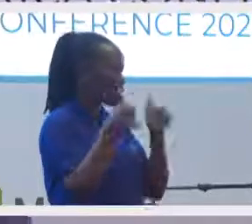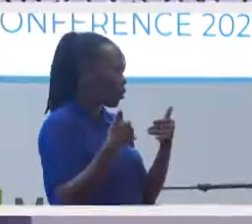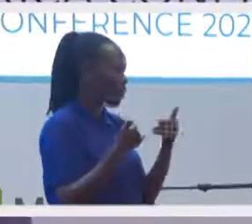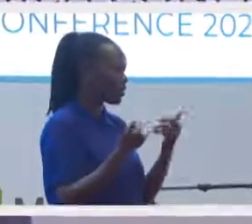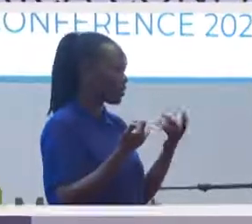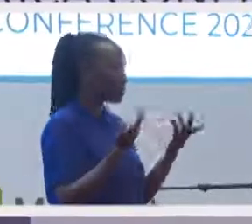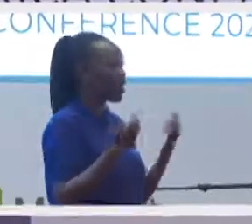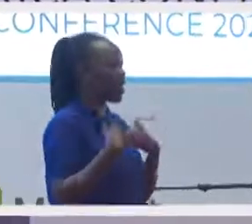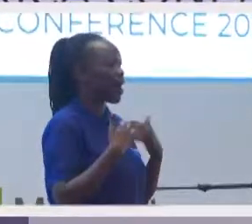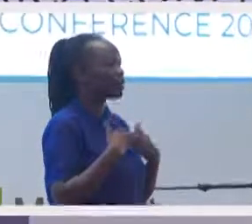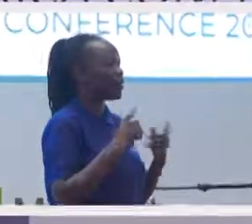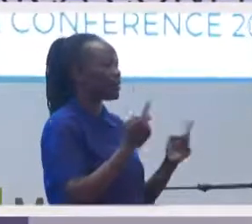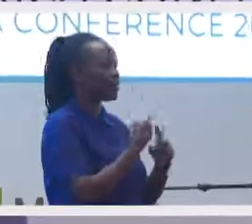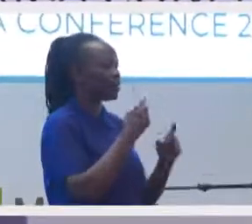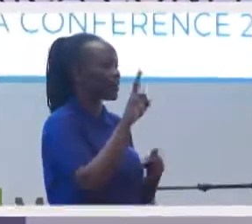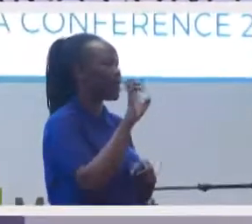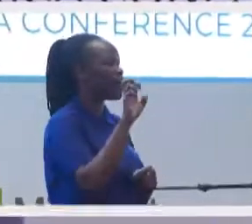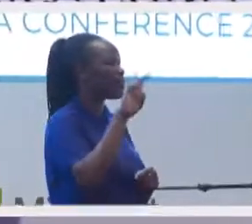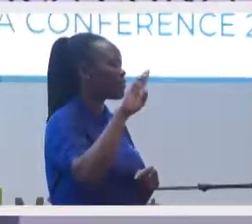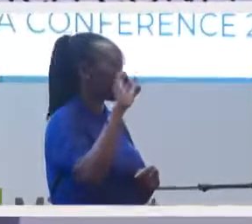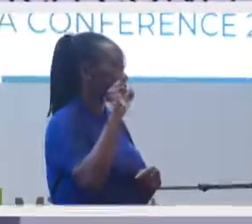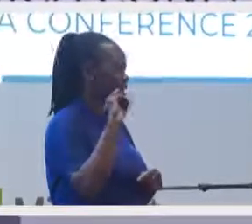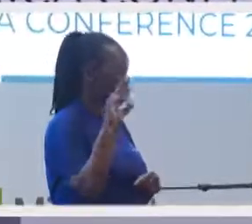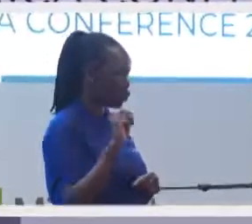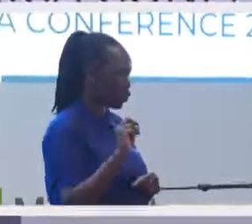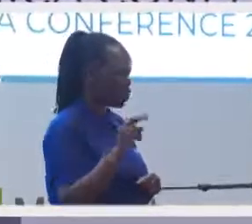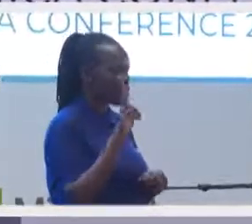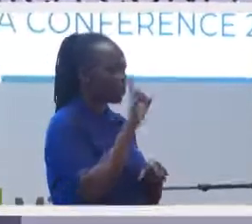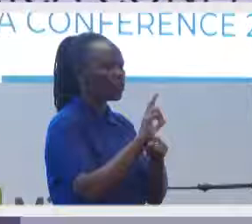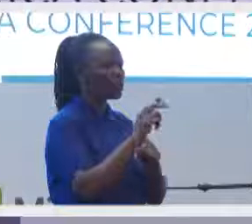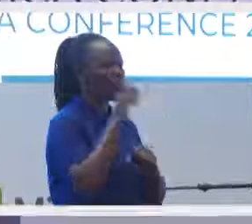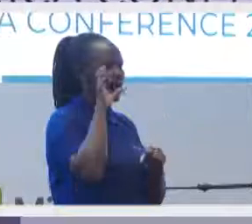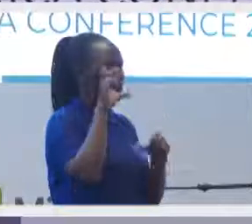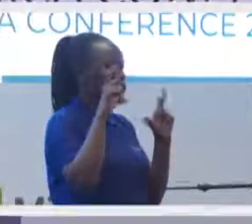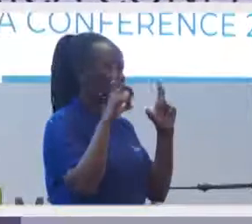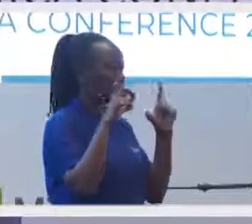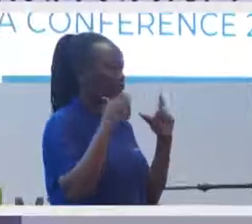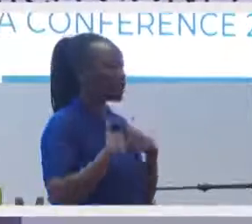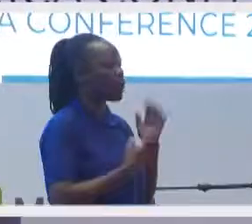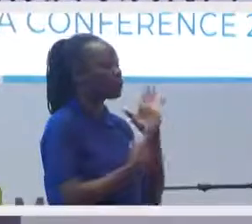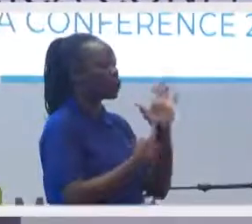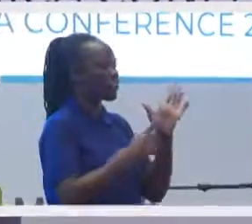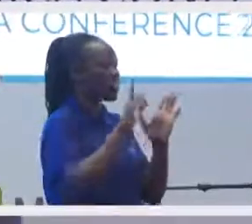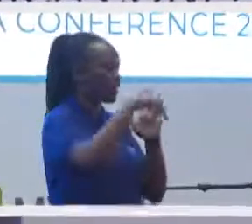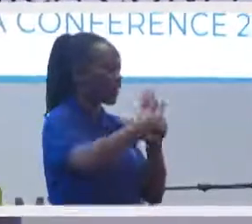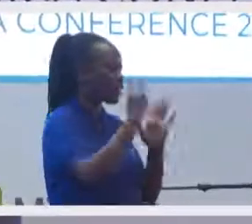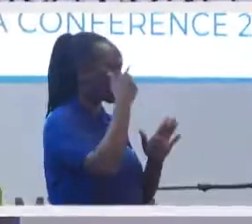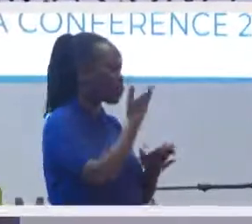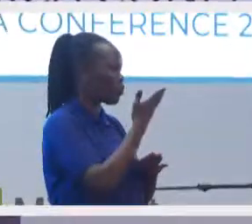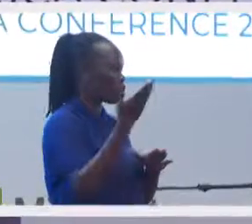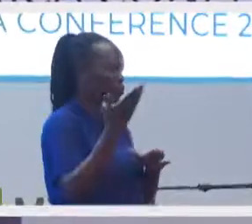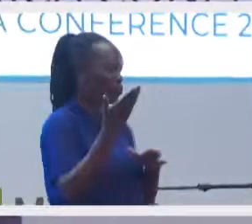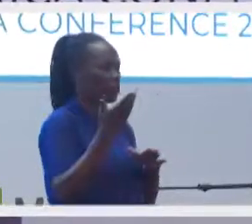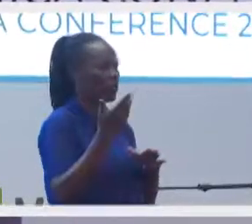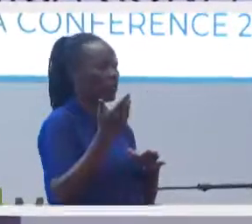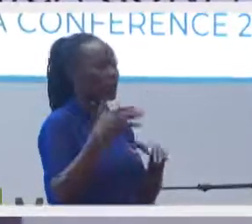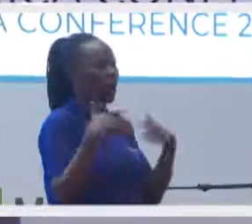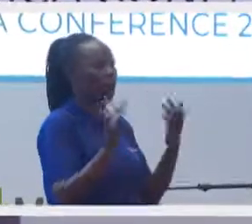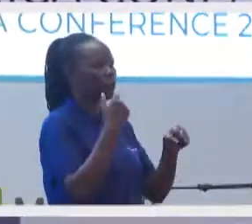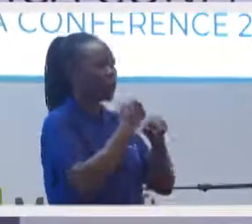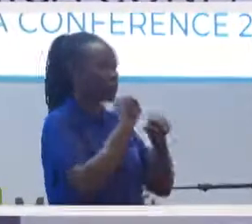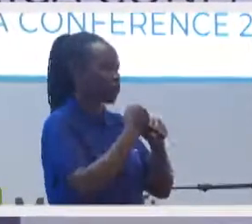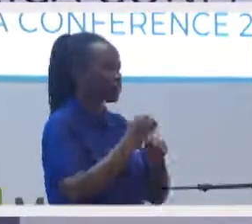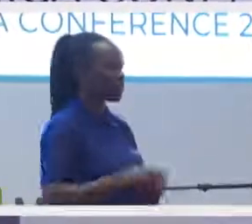Android version, they can also use their camera. And I'm going to show that a little bit later for you on how that works.